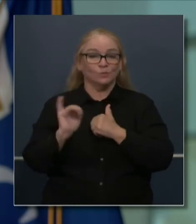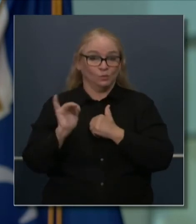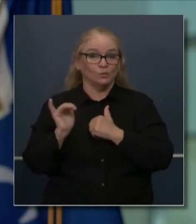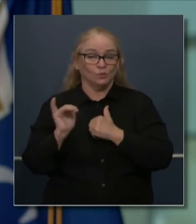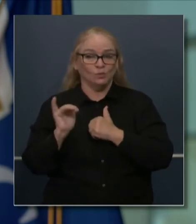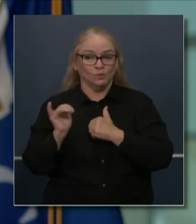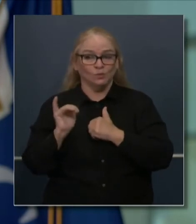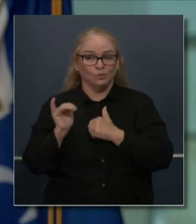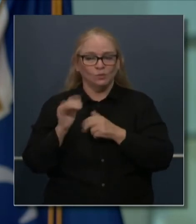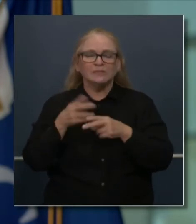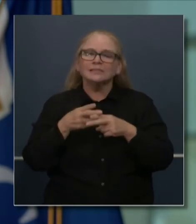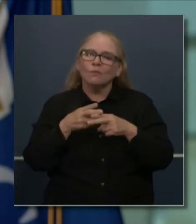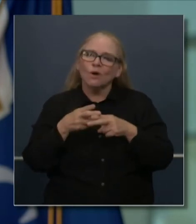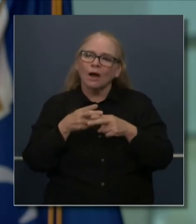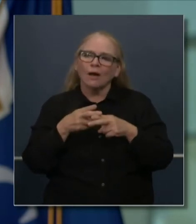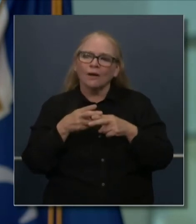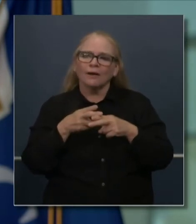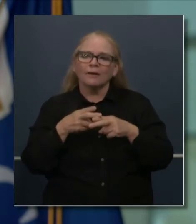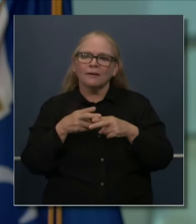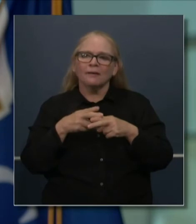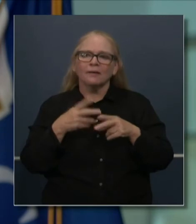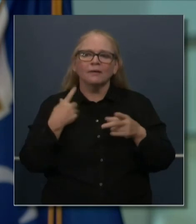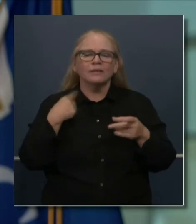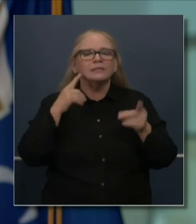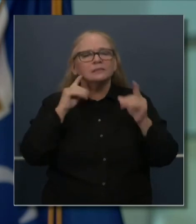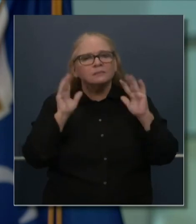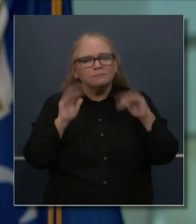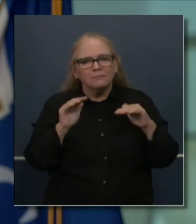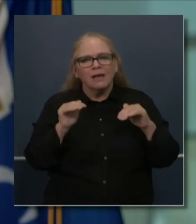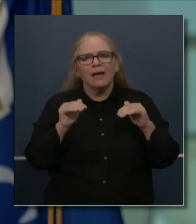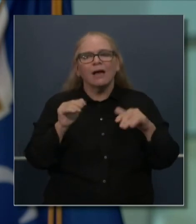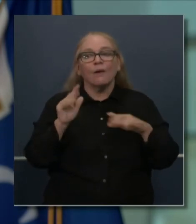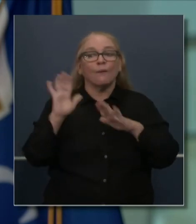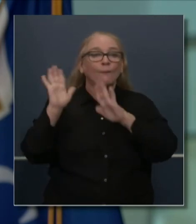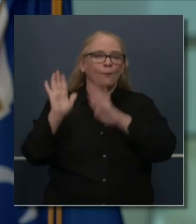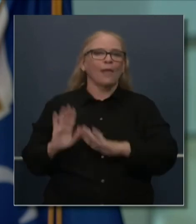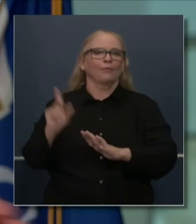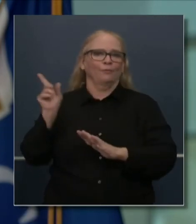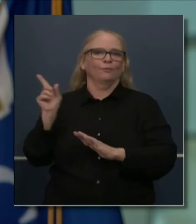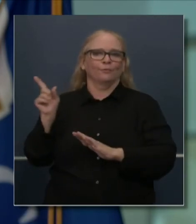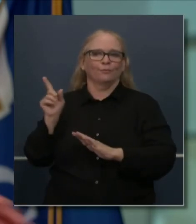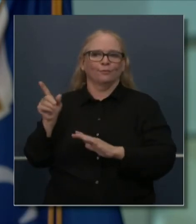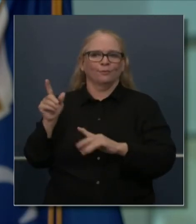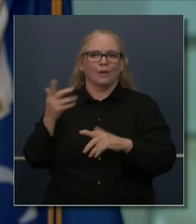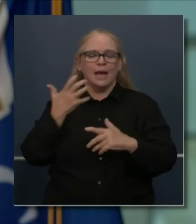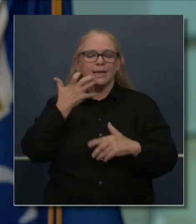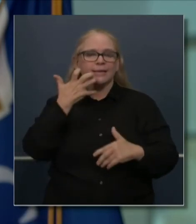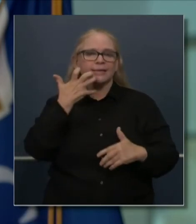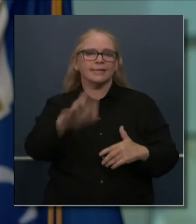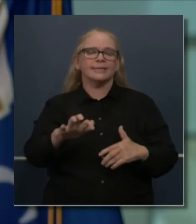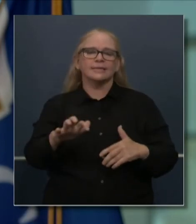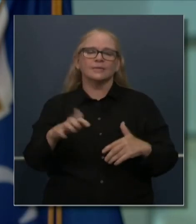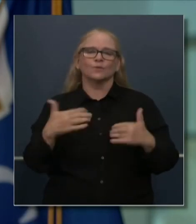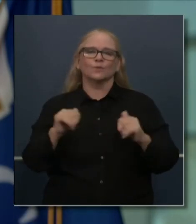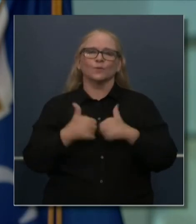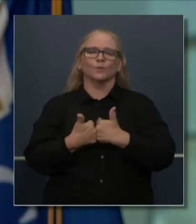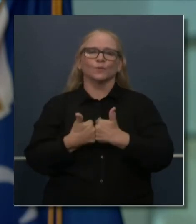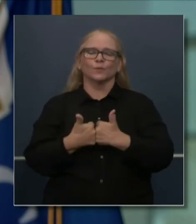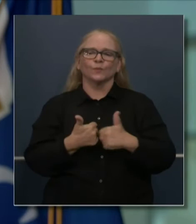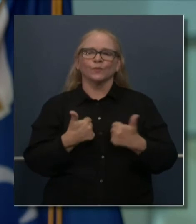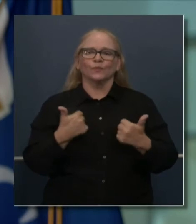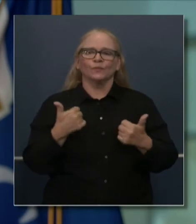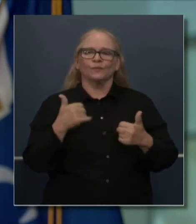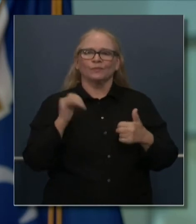We're expecting, because of the magnitude of this weather event and the fact that this heat dome in this high pressure system is